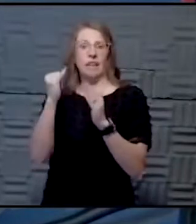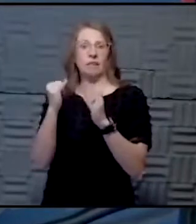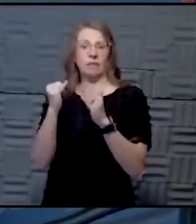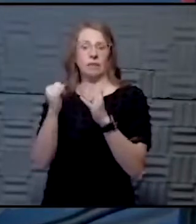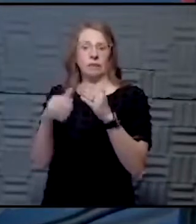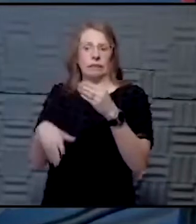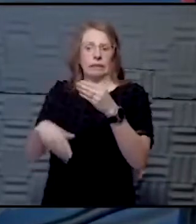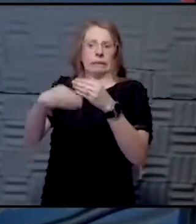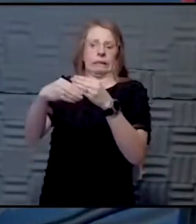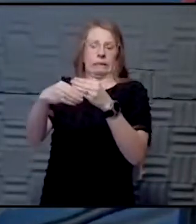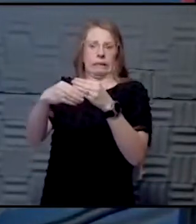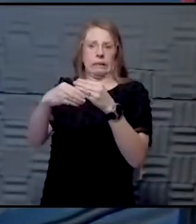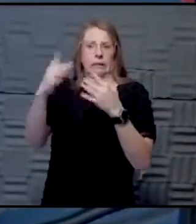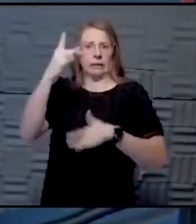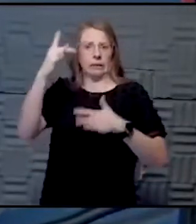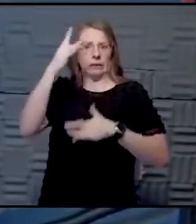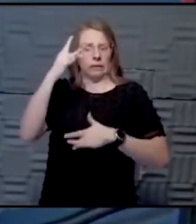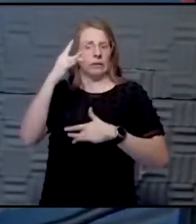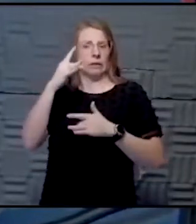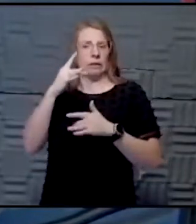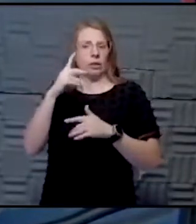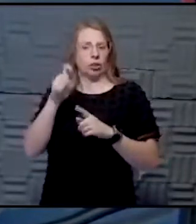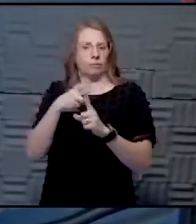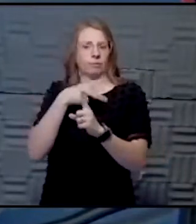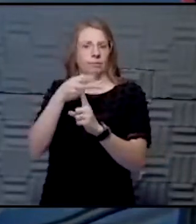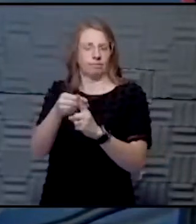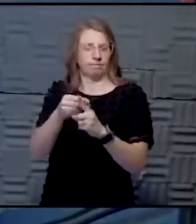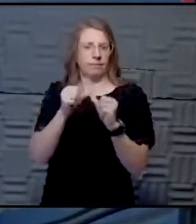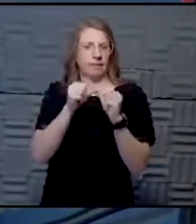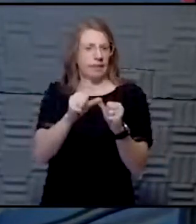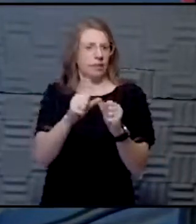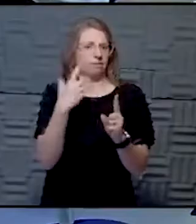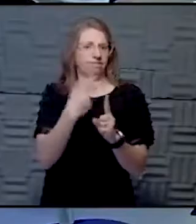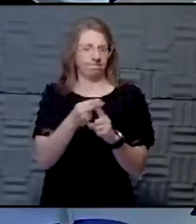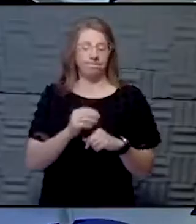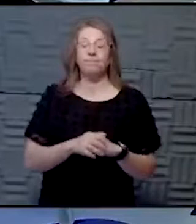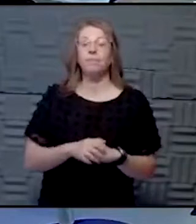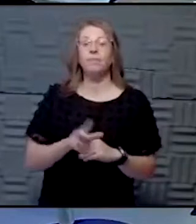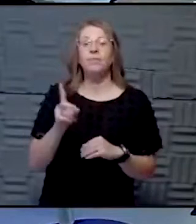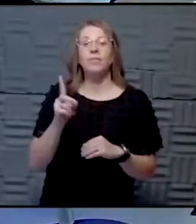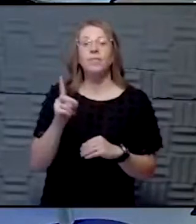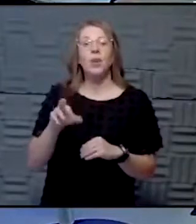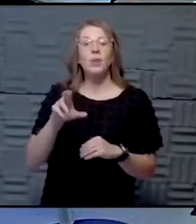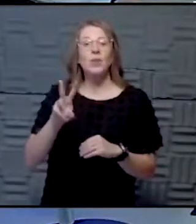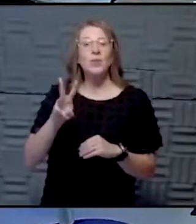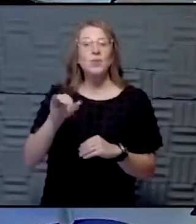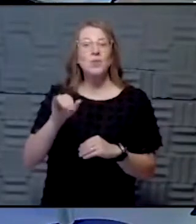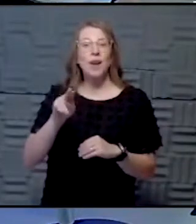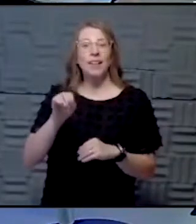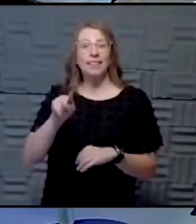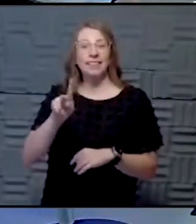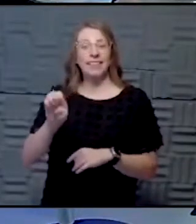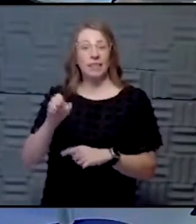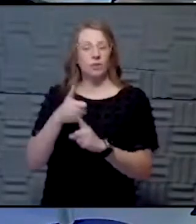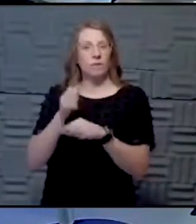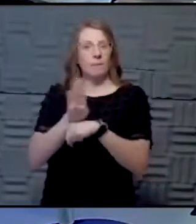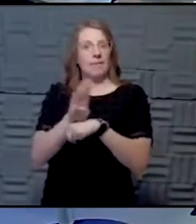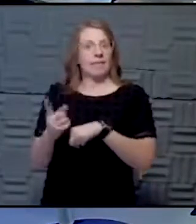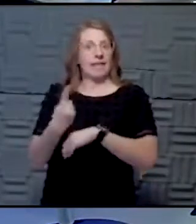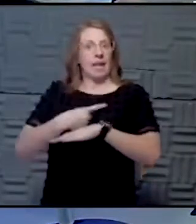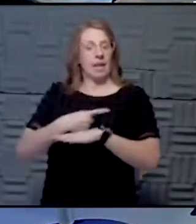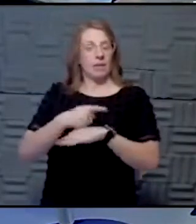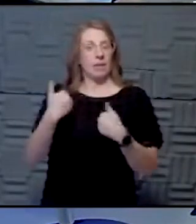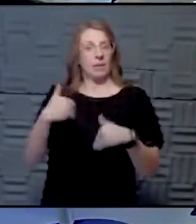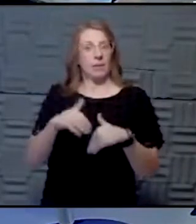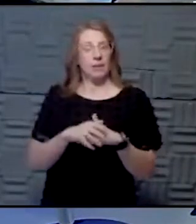getting vaccinated, Right. even Darth Vader. Continue Okay. vaccination. Good points. Dr. Wieneke, I know you've had a busy day. You set up on the labor